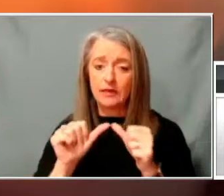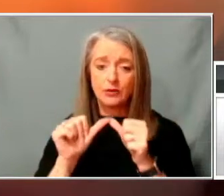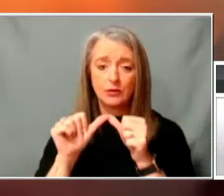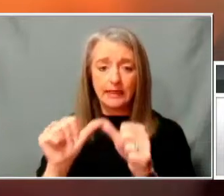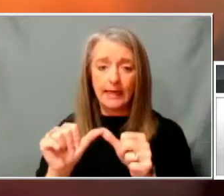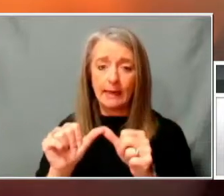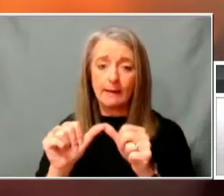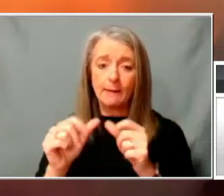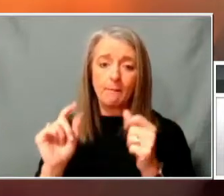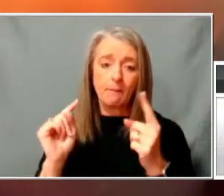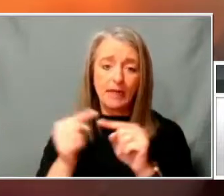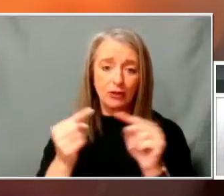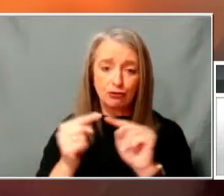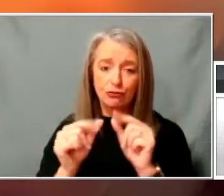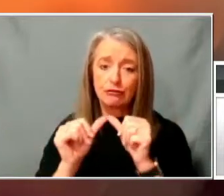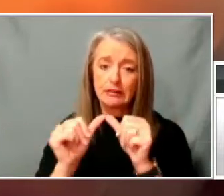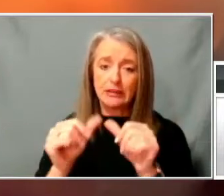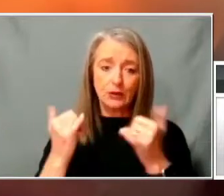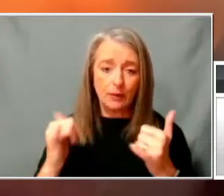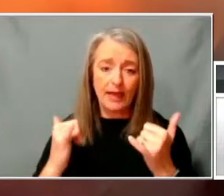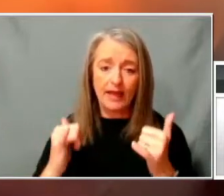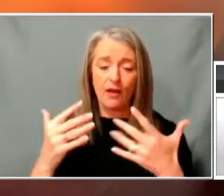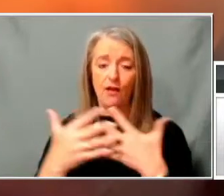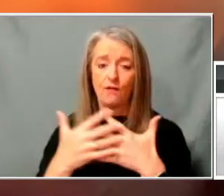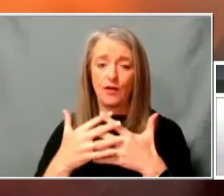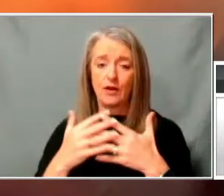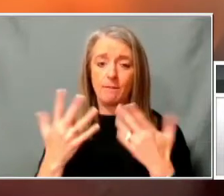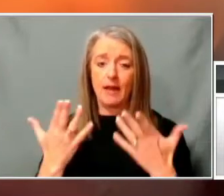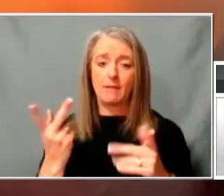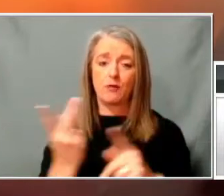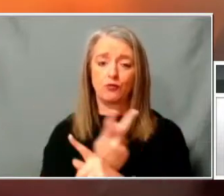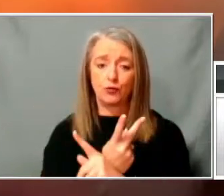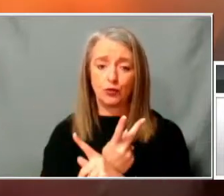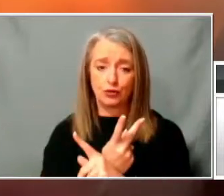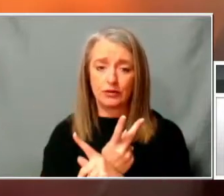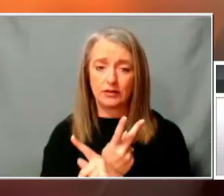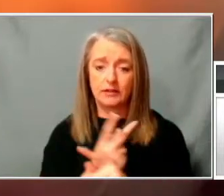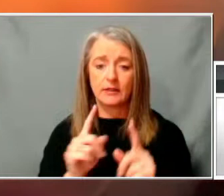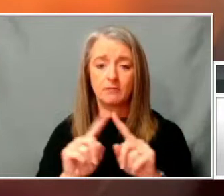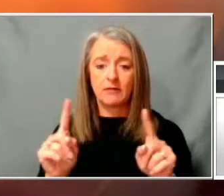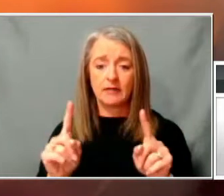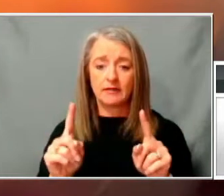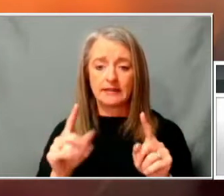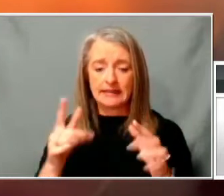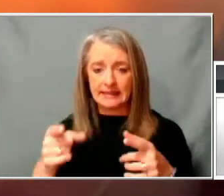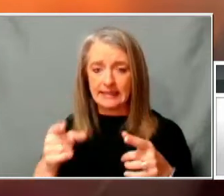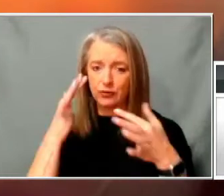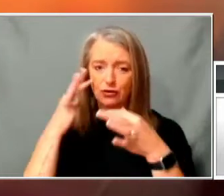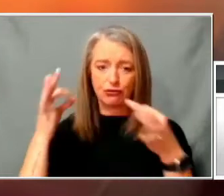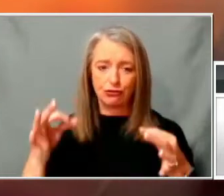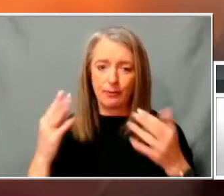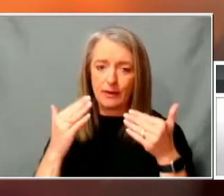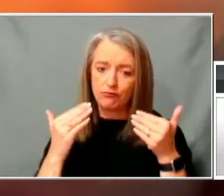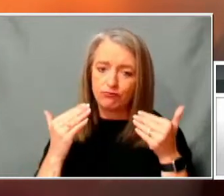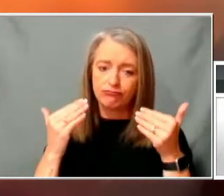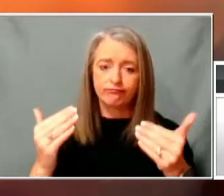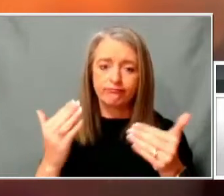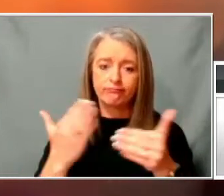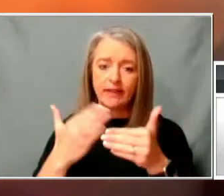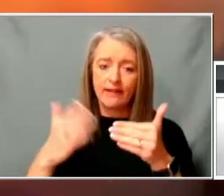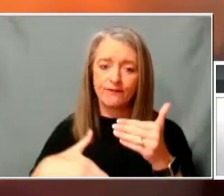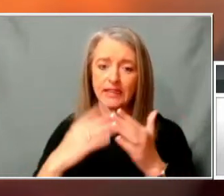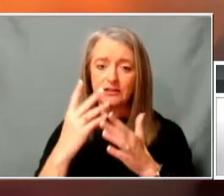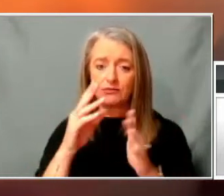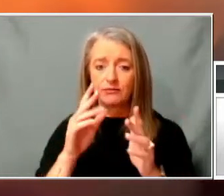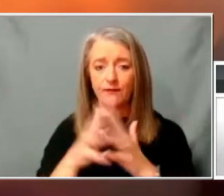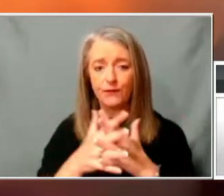play injured because I was afraid that the injury may get worse. But he was determined to go ahead and finish out the season.